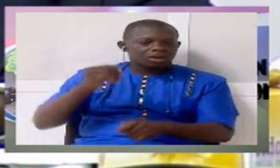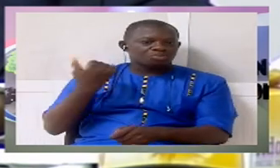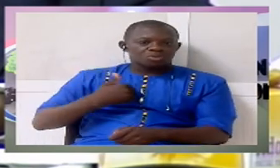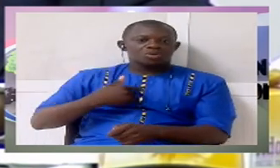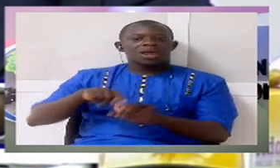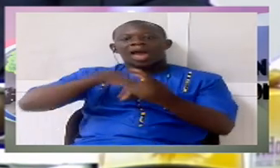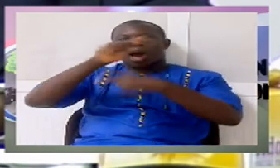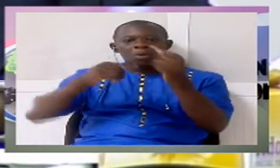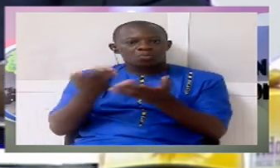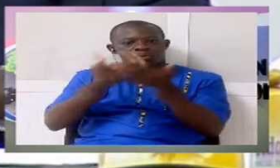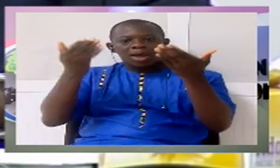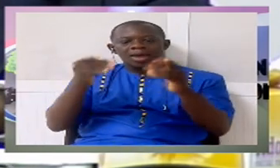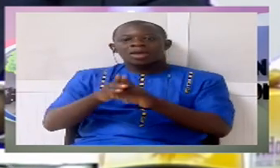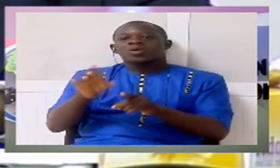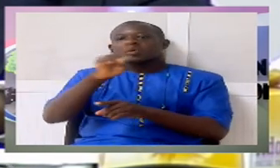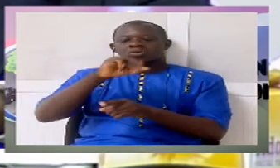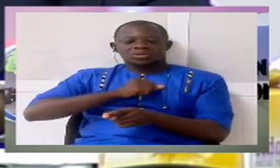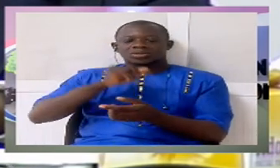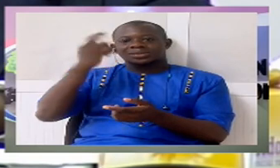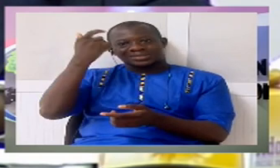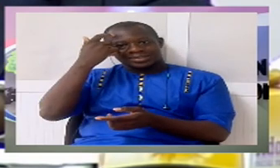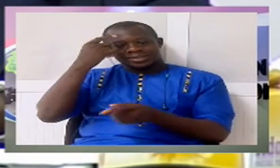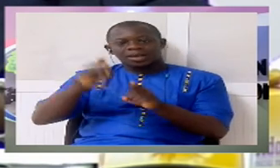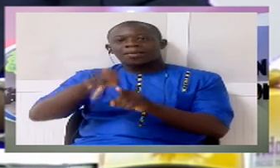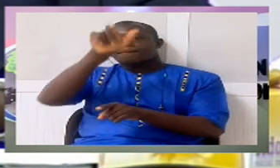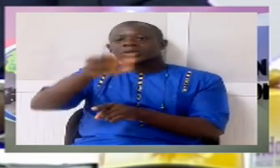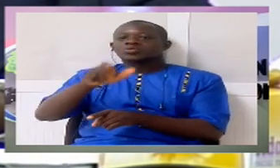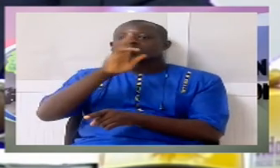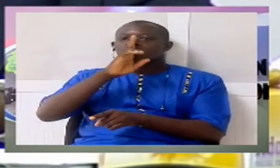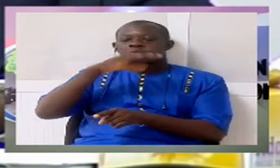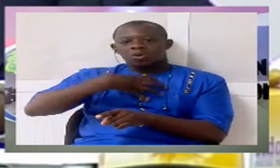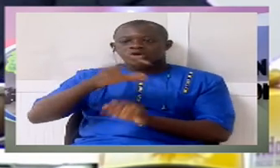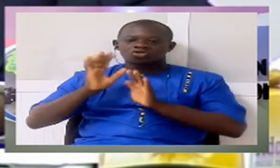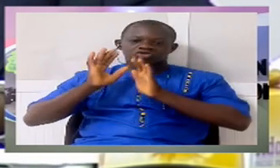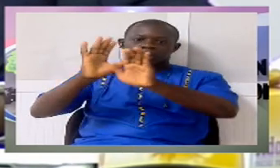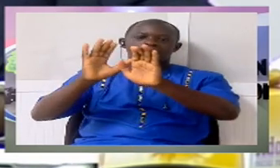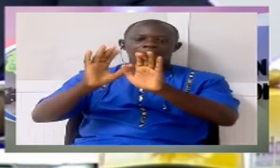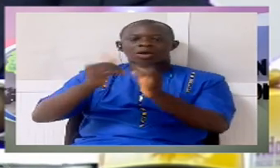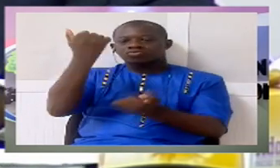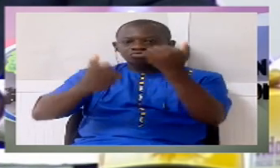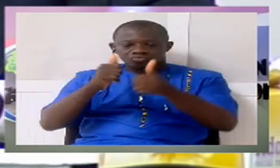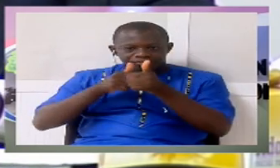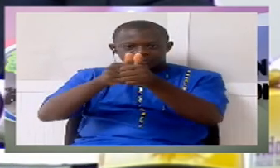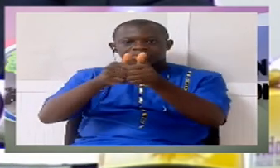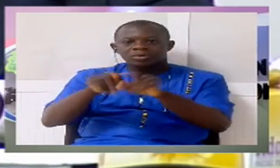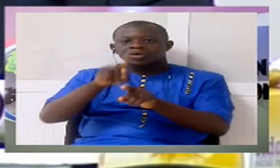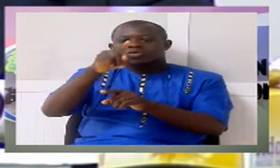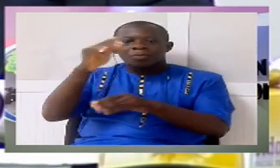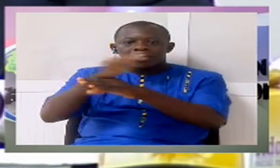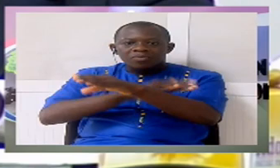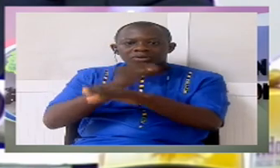as a result of what they perceive to be obstructions in the convoy, have you ever seen any